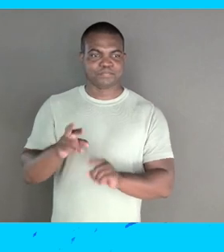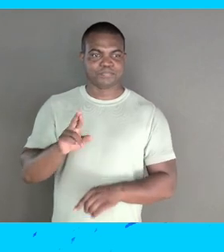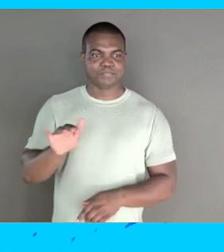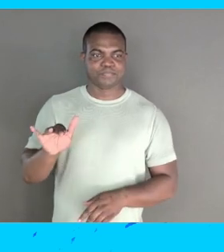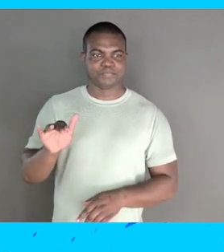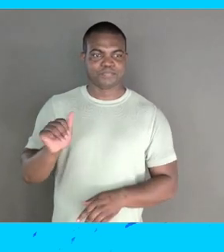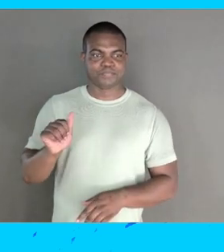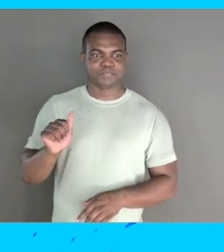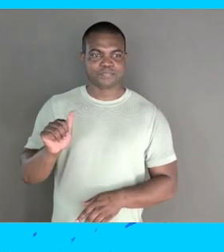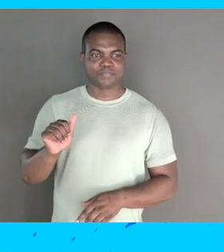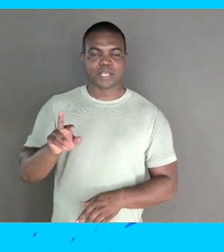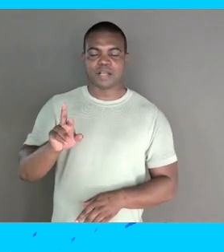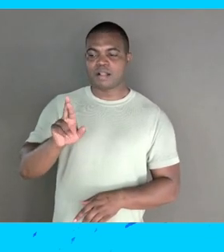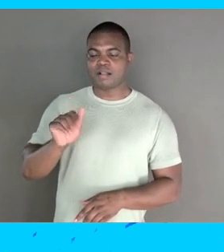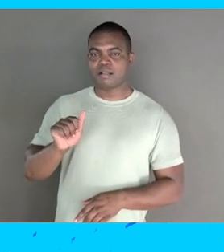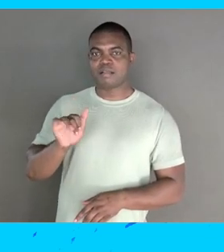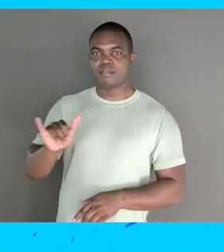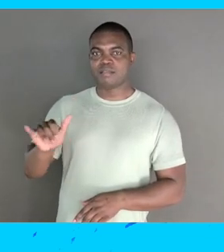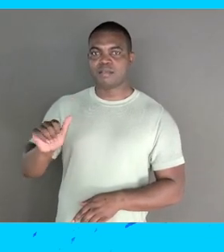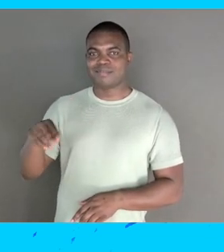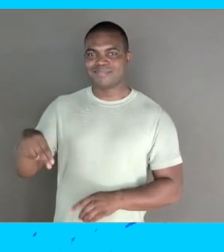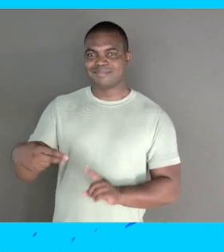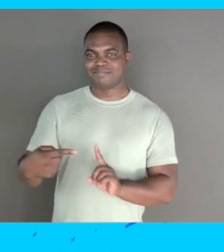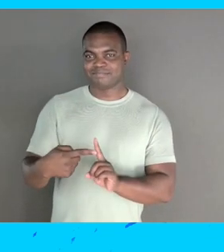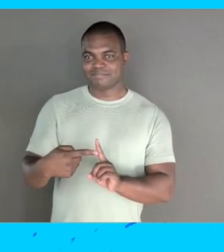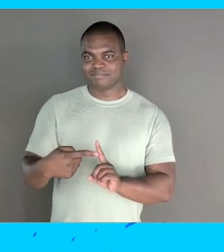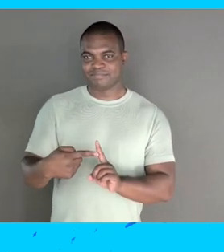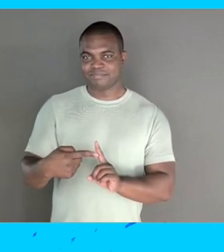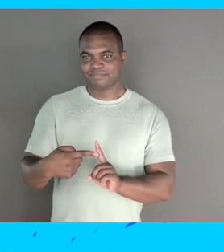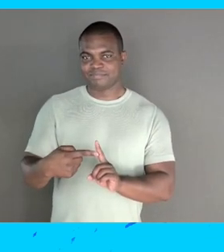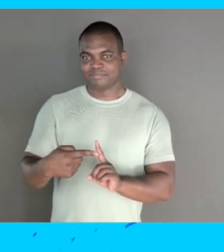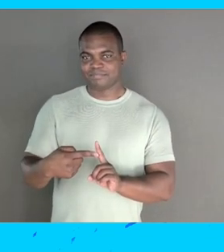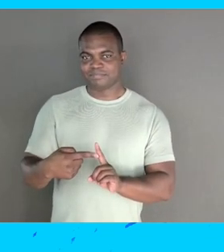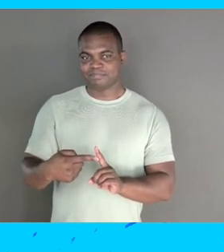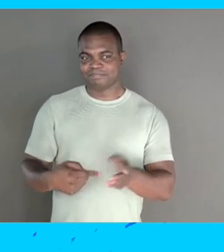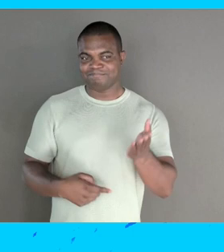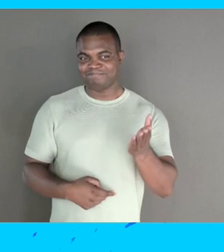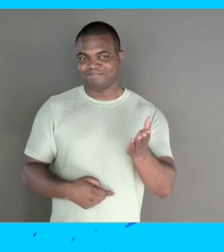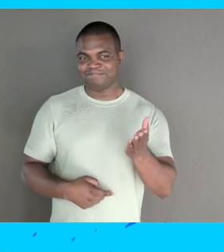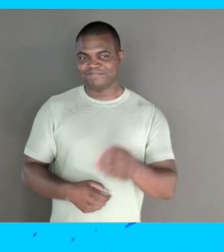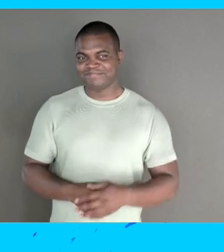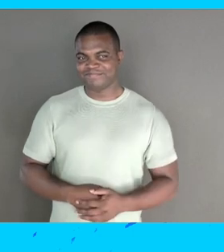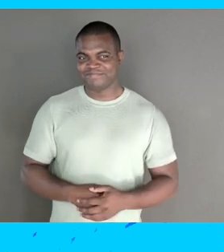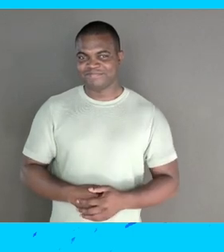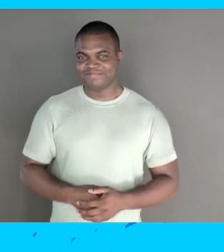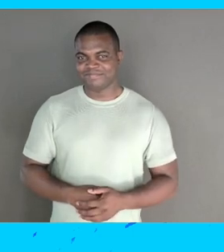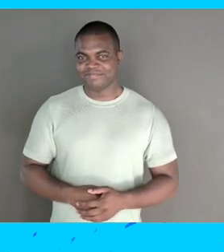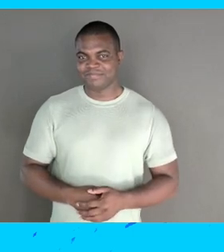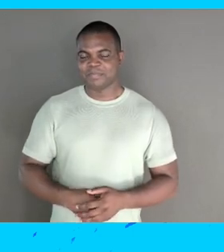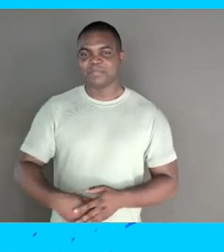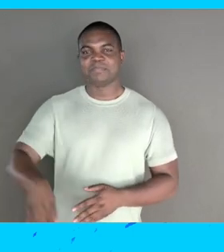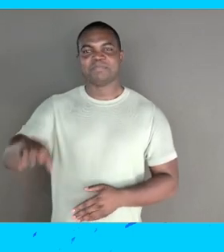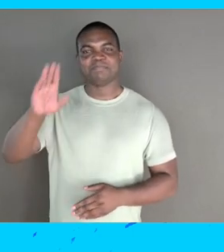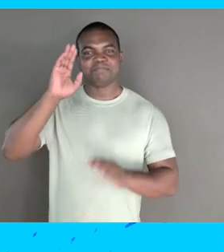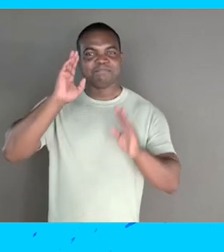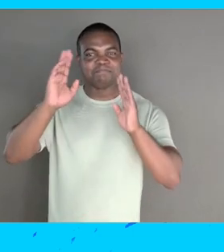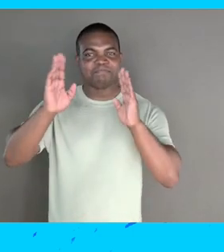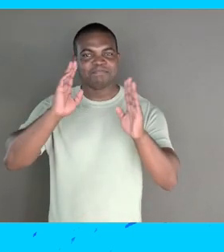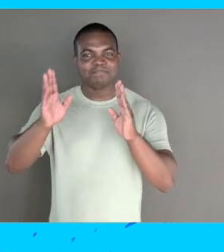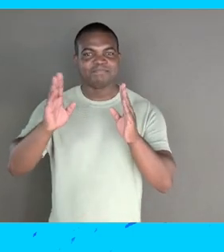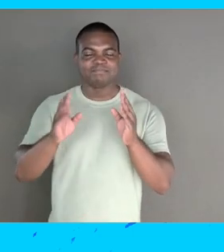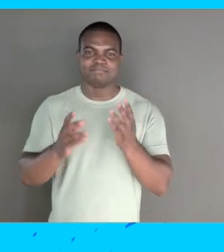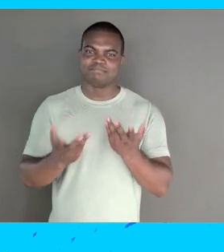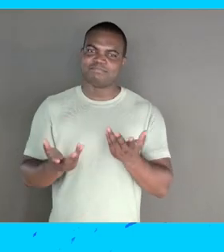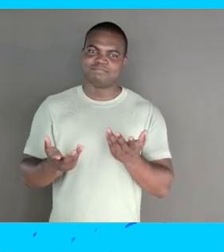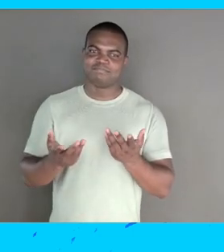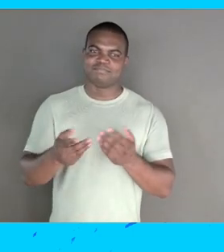Take over for the next speaker. Hi, everybody. Thank you so much, Melina. That was really insightful. So I'm just going to